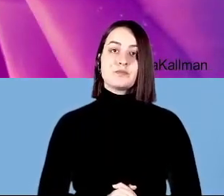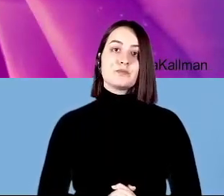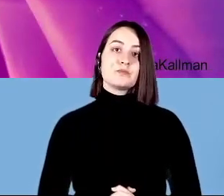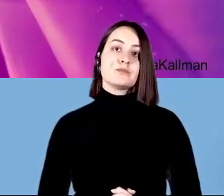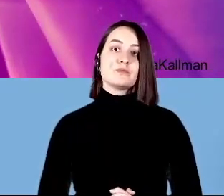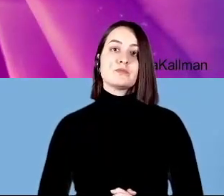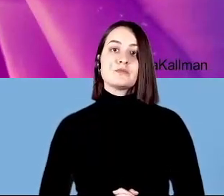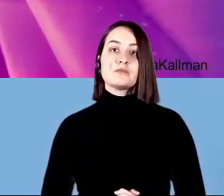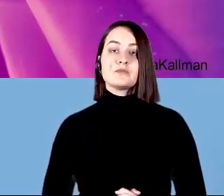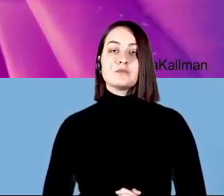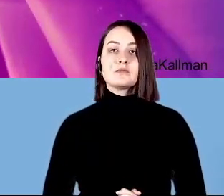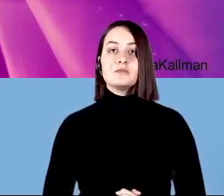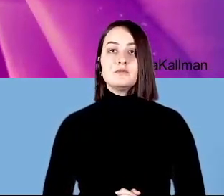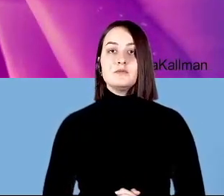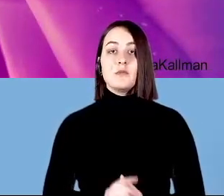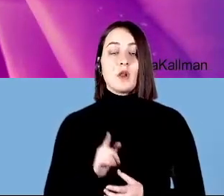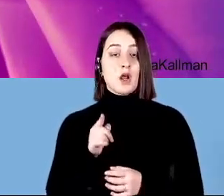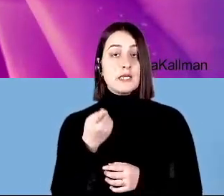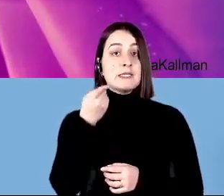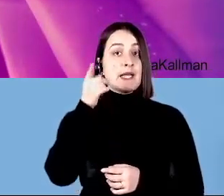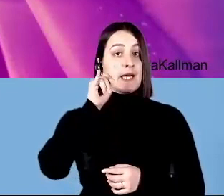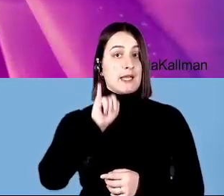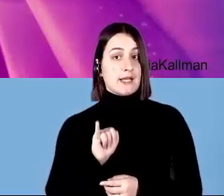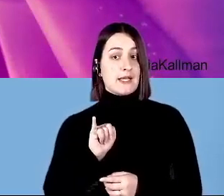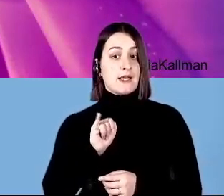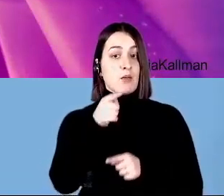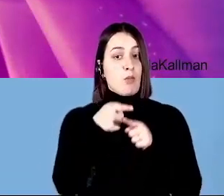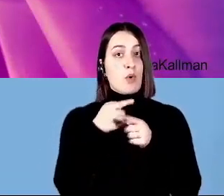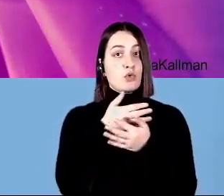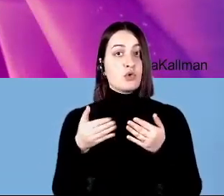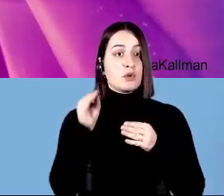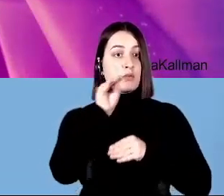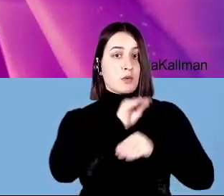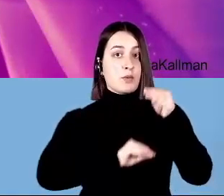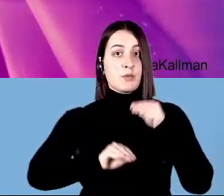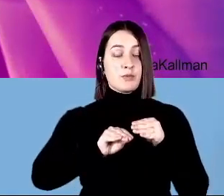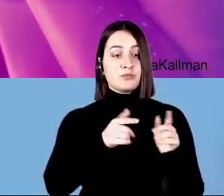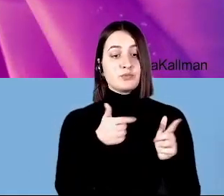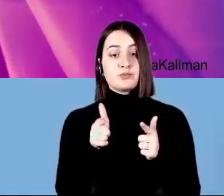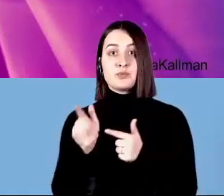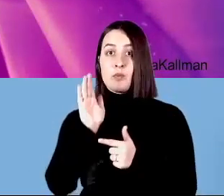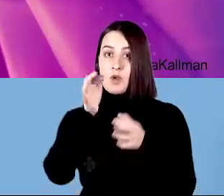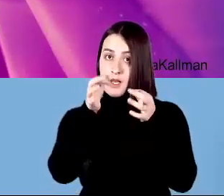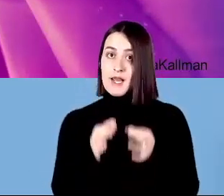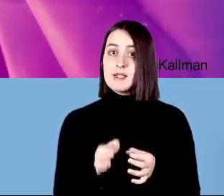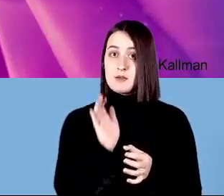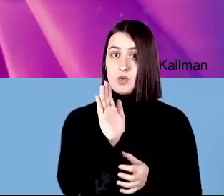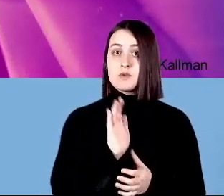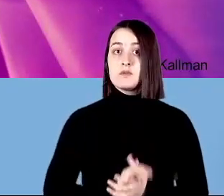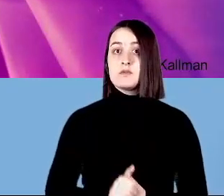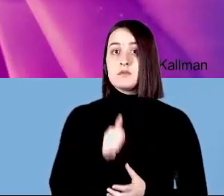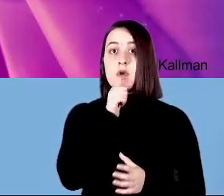AIs have any rights? What happens if a human is abusive towards an AI